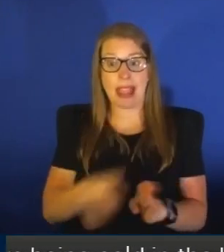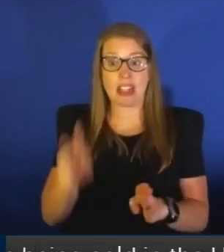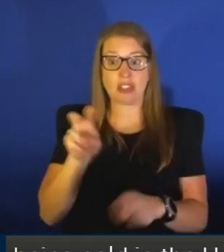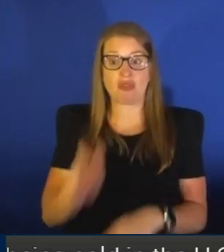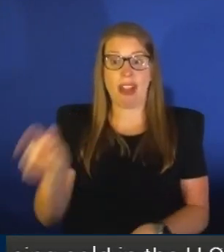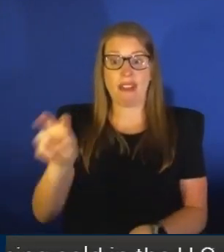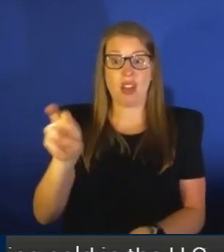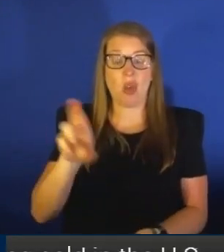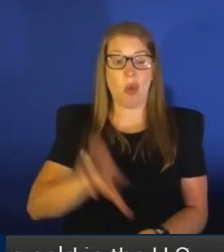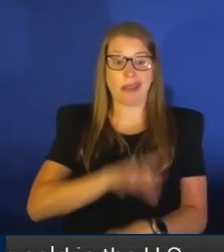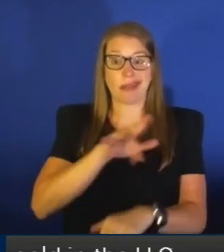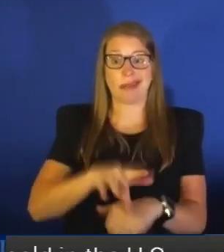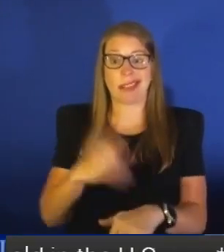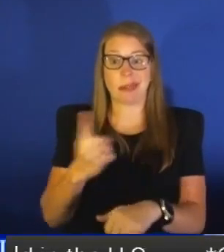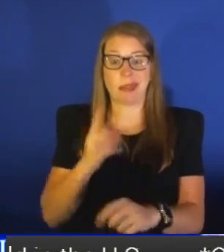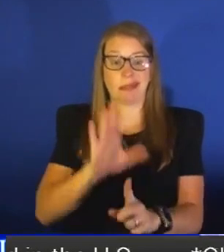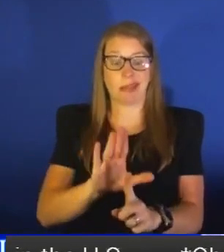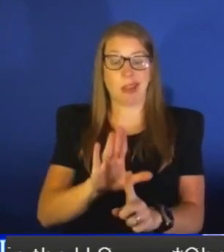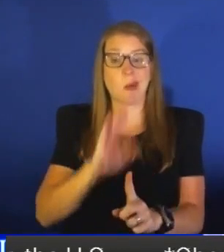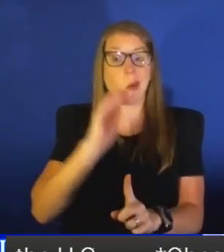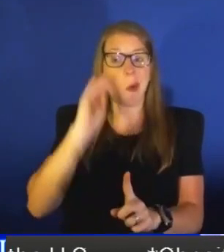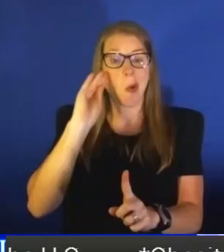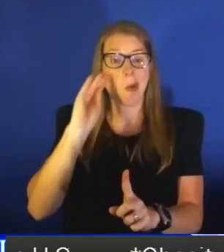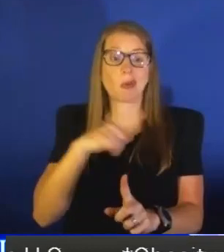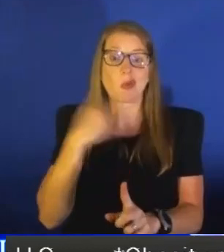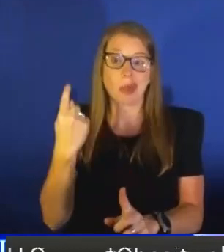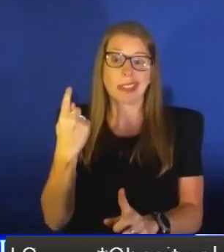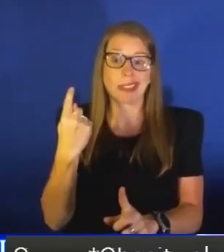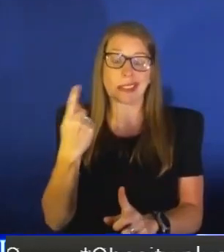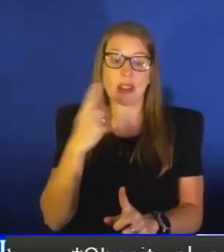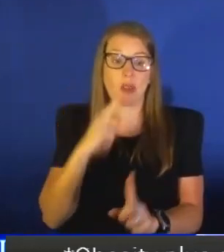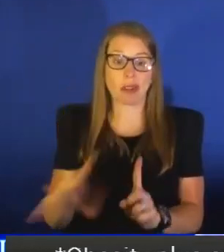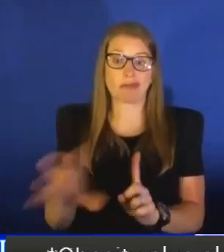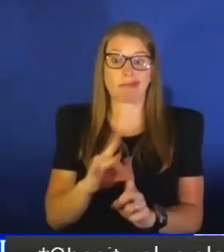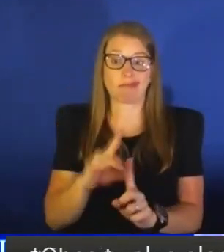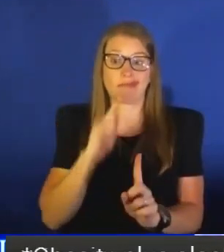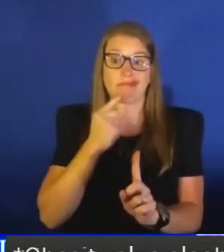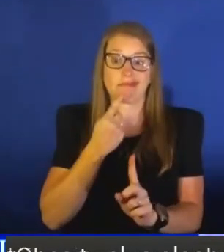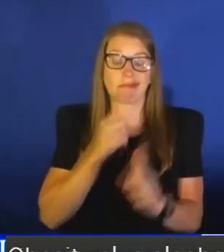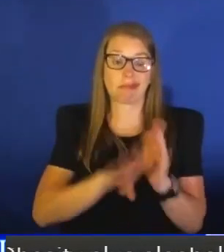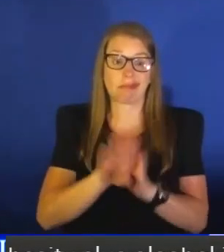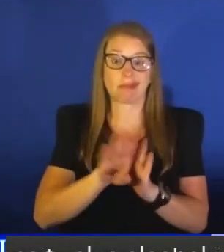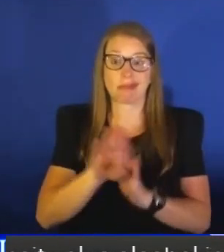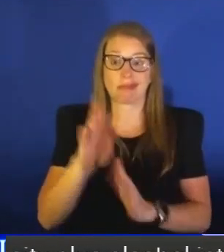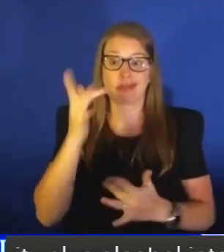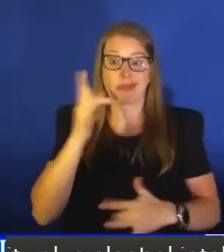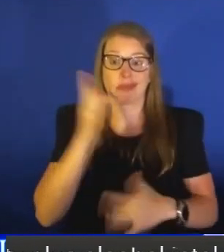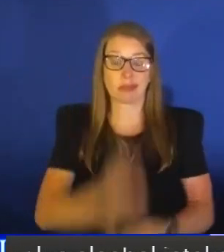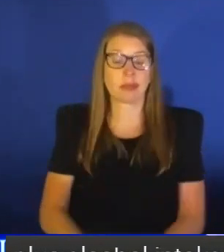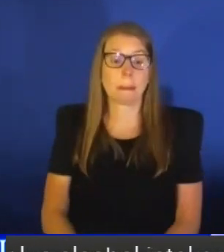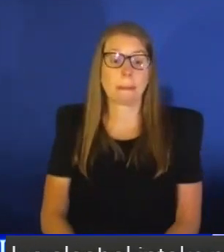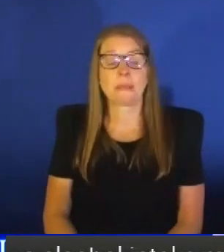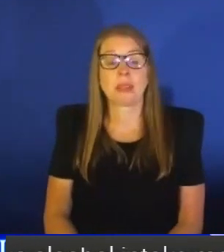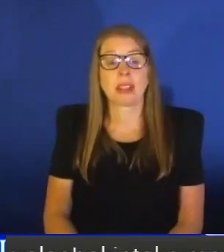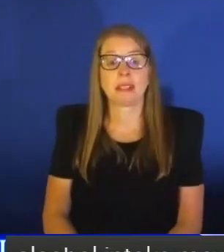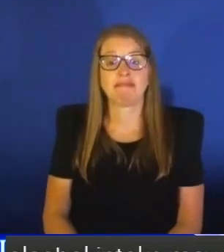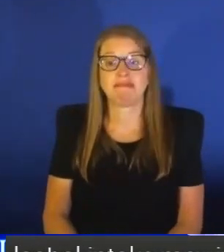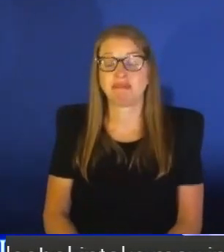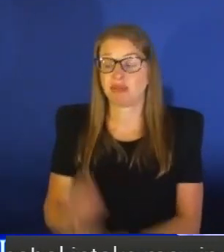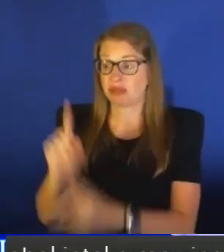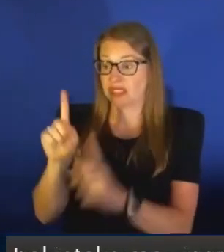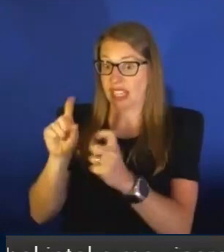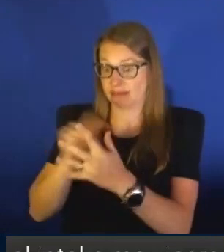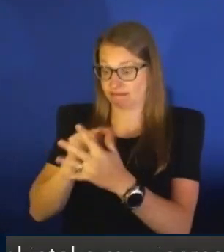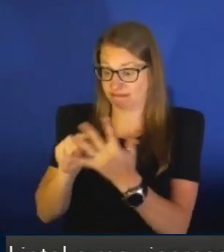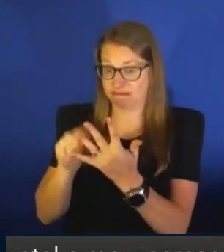may be more at risk of severe disease. It is certainly a concern, so it is important to vet out those tests that you do buy.